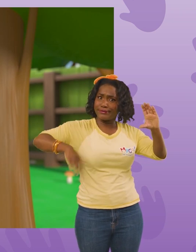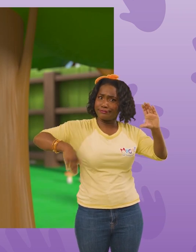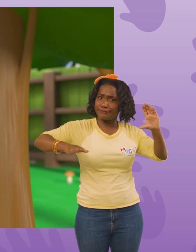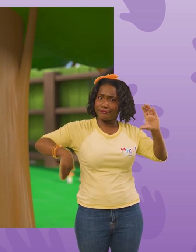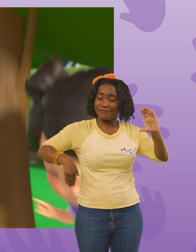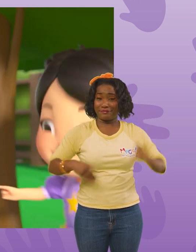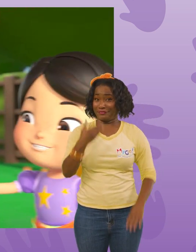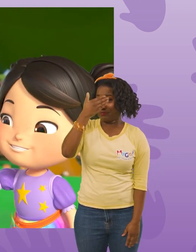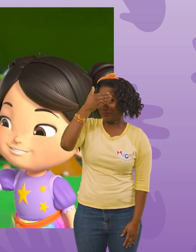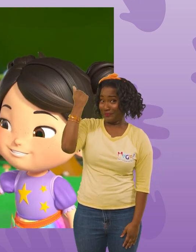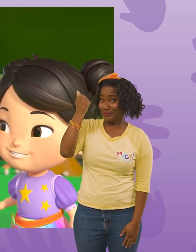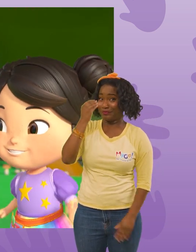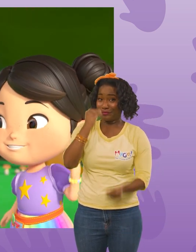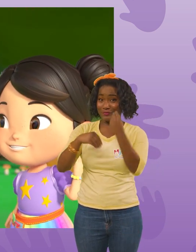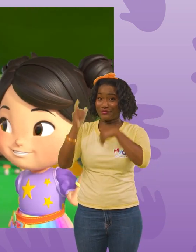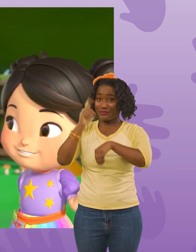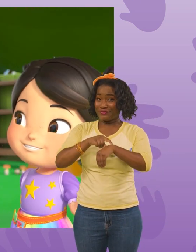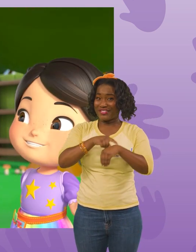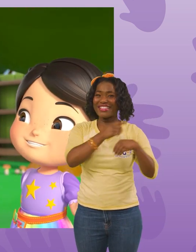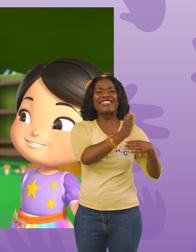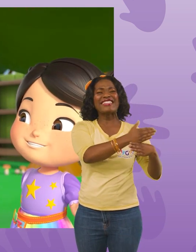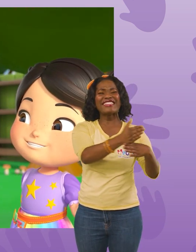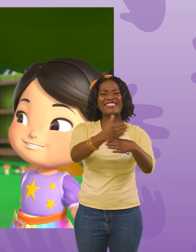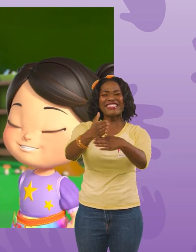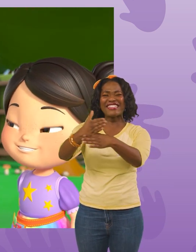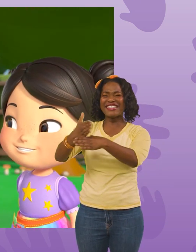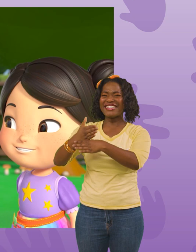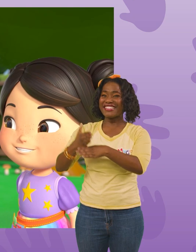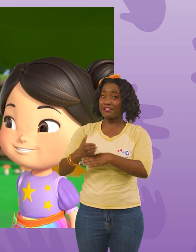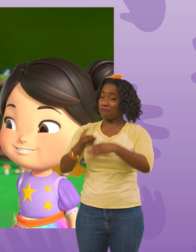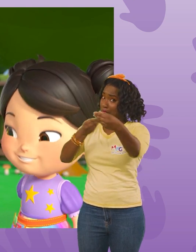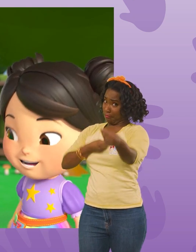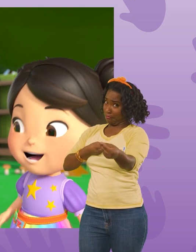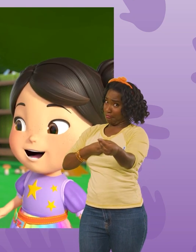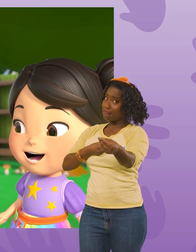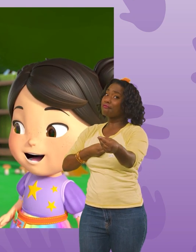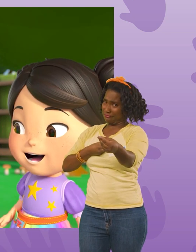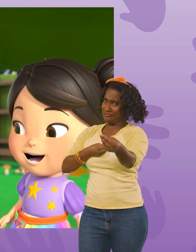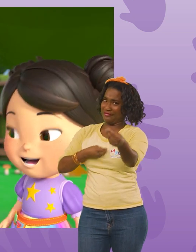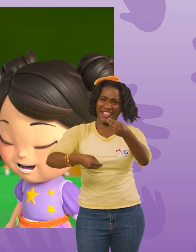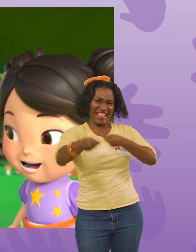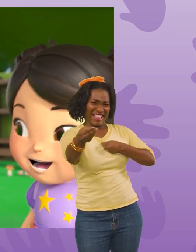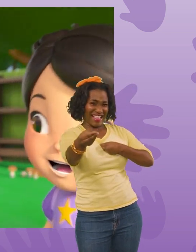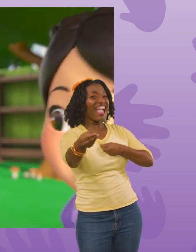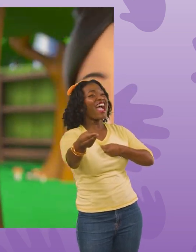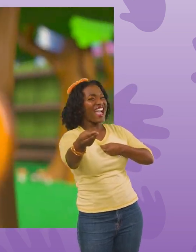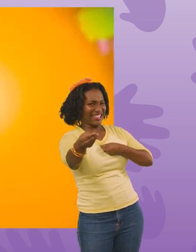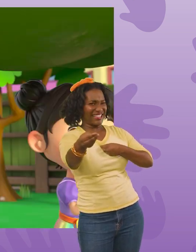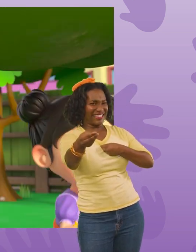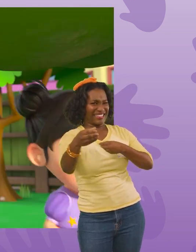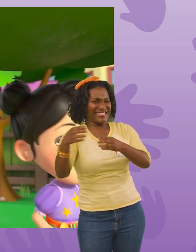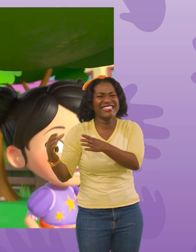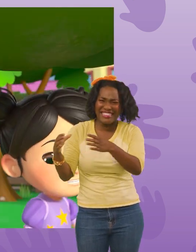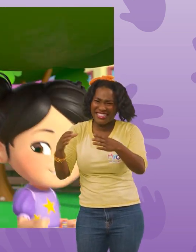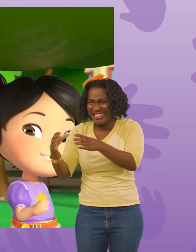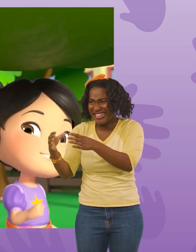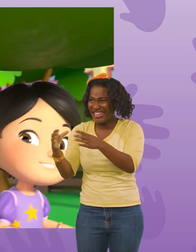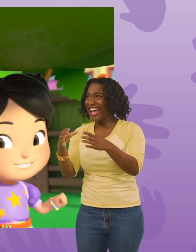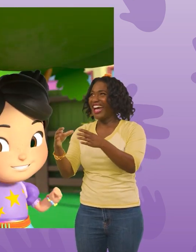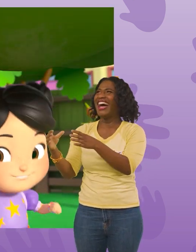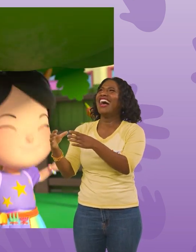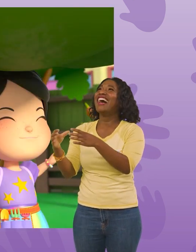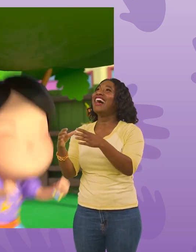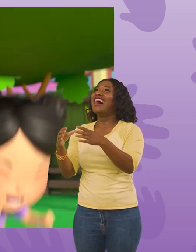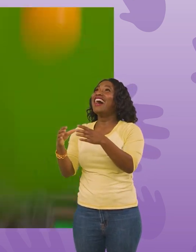sight. Don't forget, at harvest time, we have to share. What's yours is mine. Shake, shake